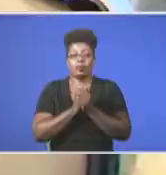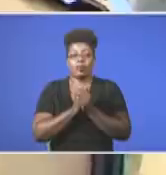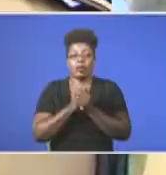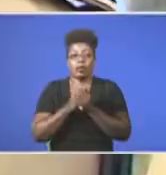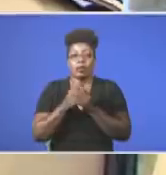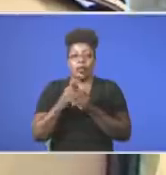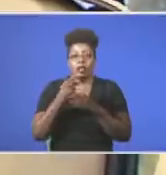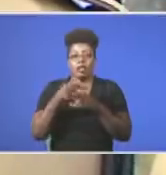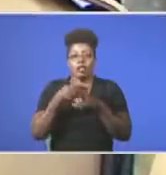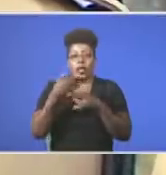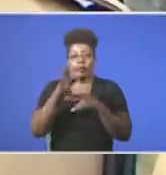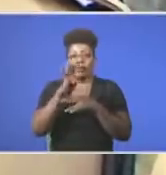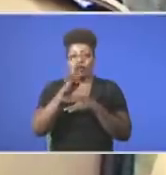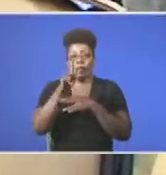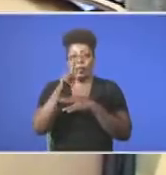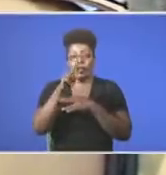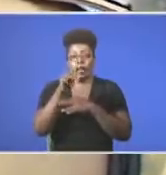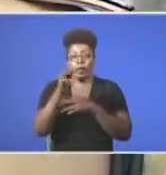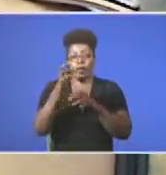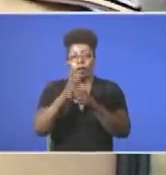Shortly after 4 p.m., we received